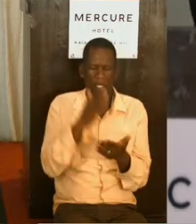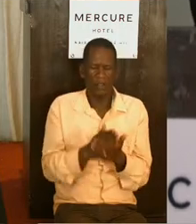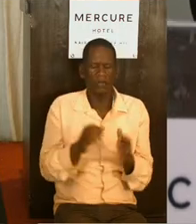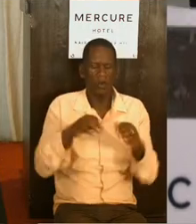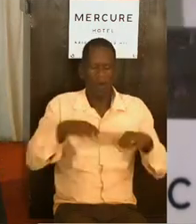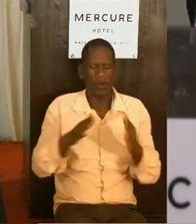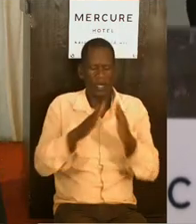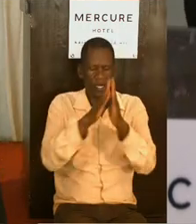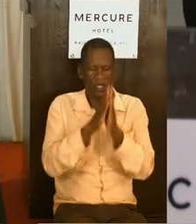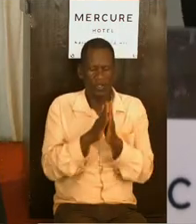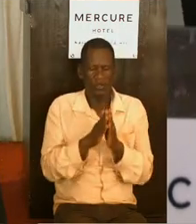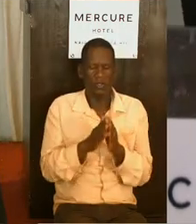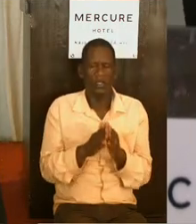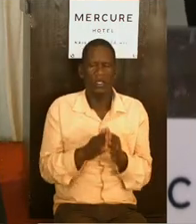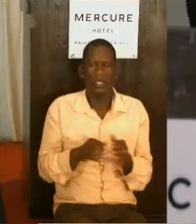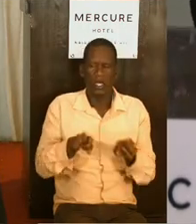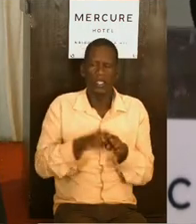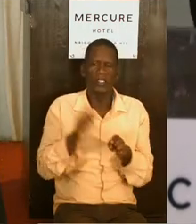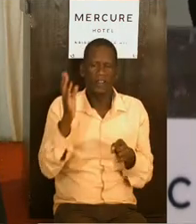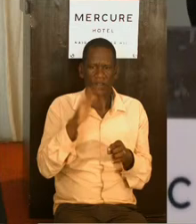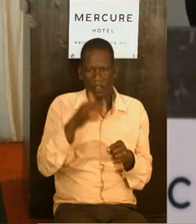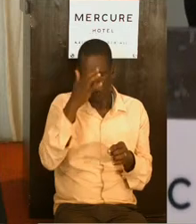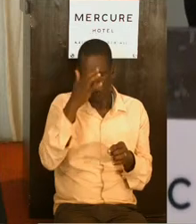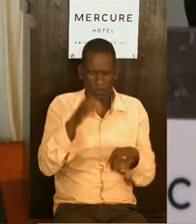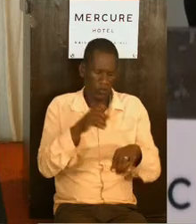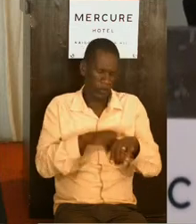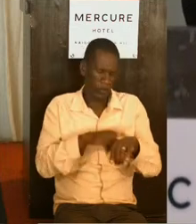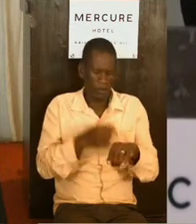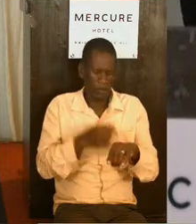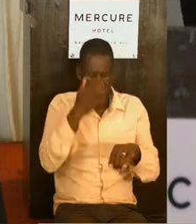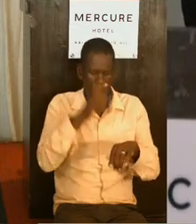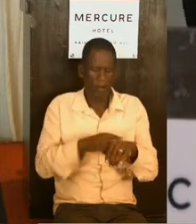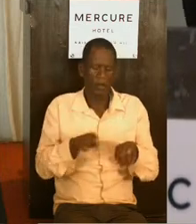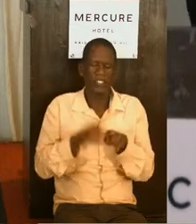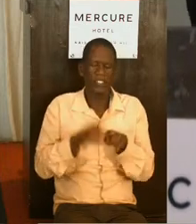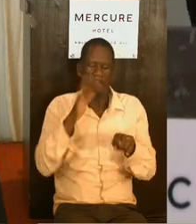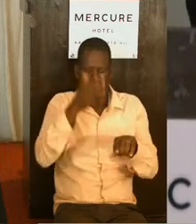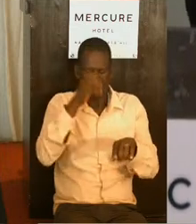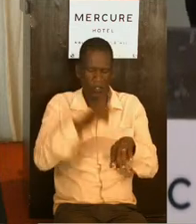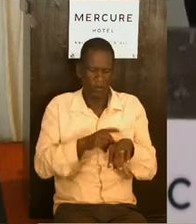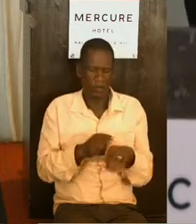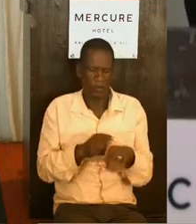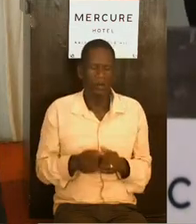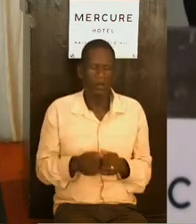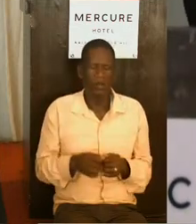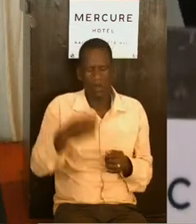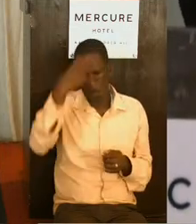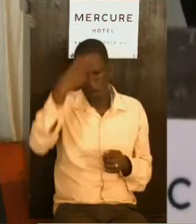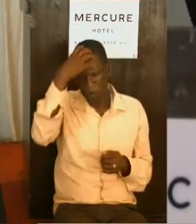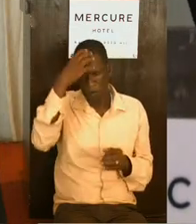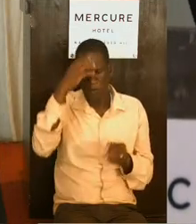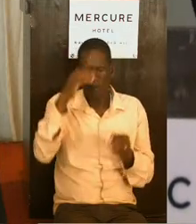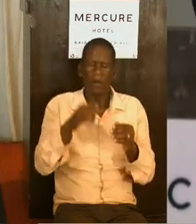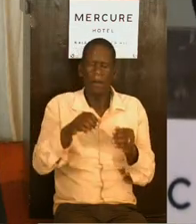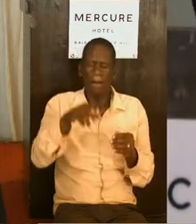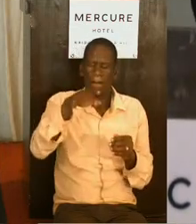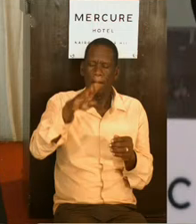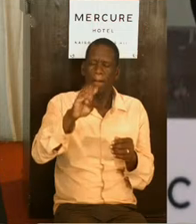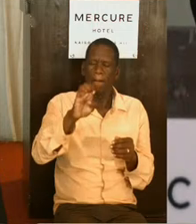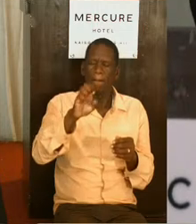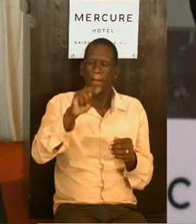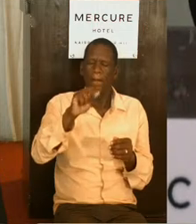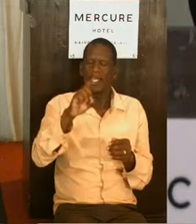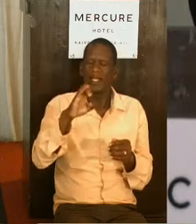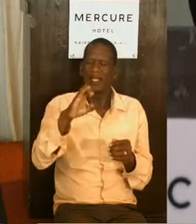religion in conclusion because of interest of time for Benedict the 16 in